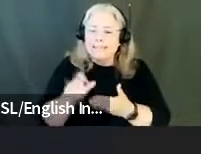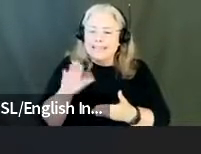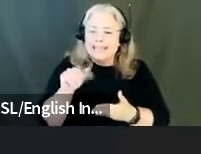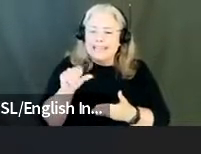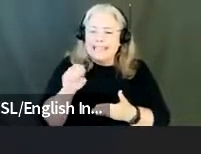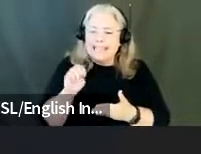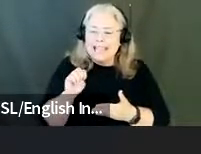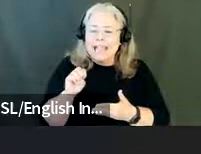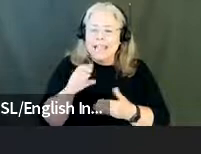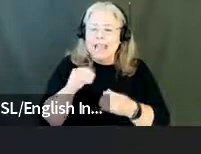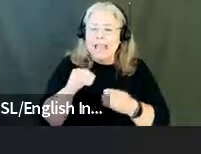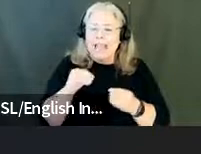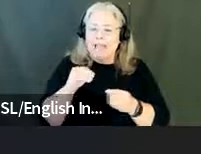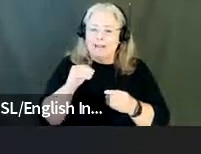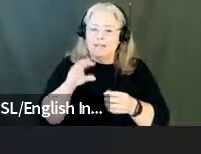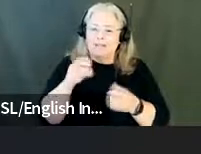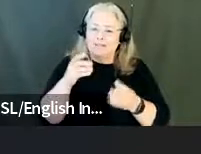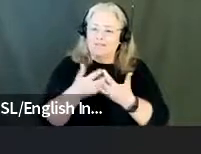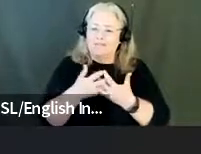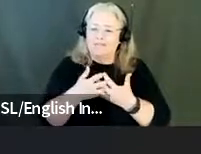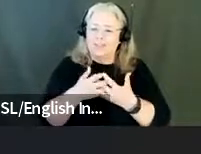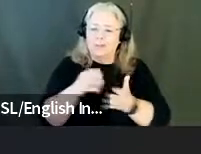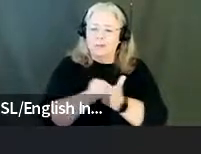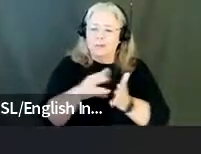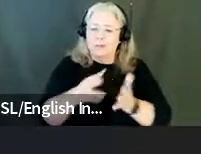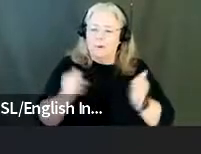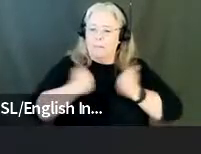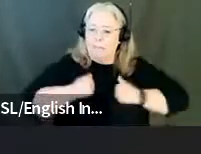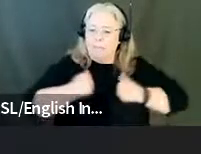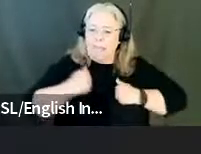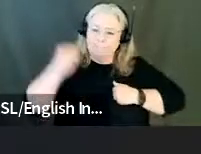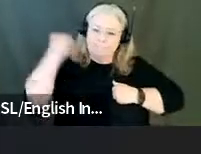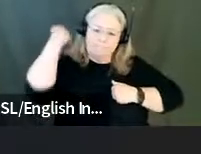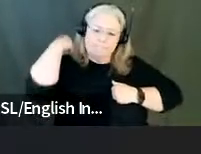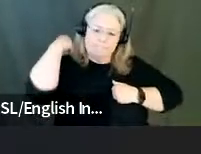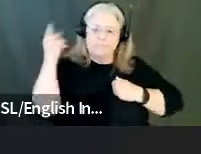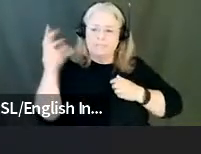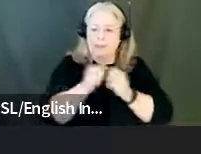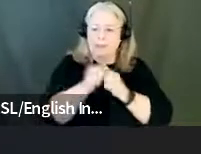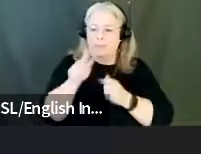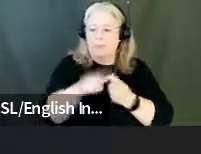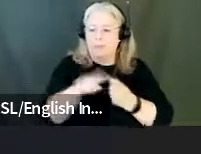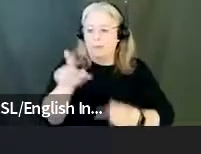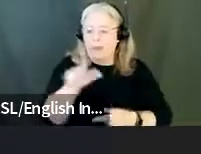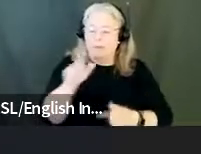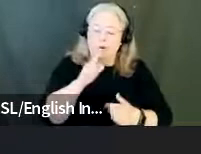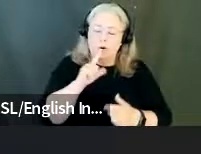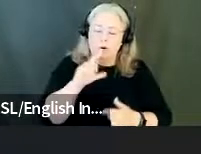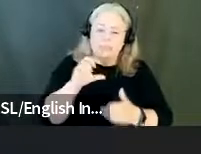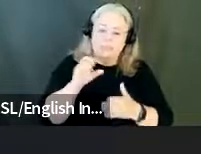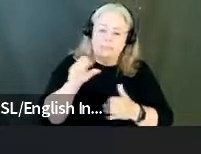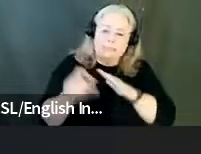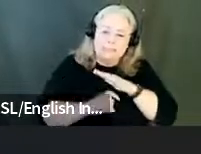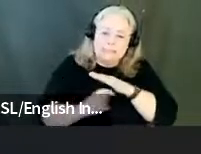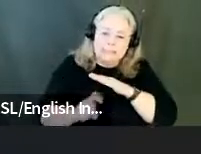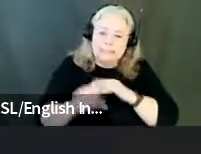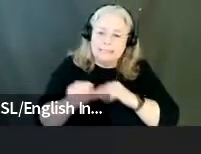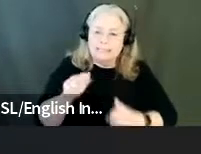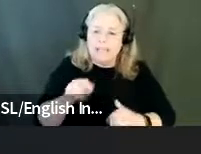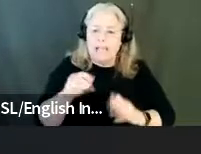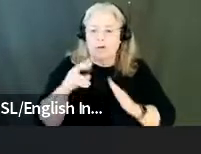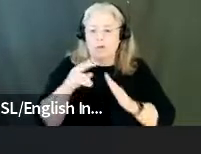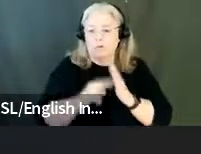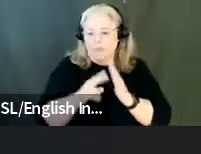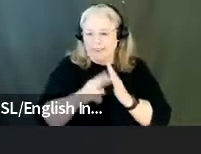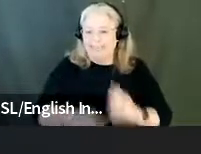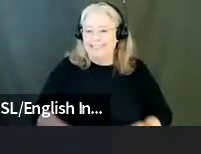into the student's backpack so they can take it to the library. So real nice for scanning and reading. What I wanted to